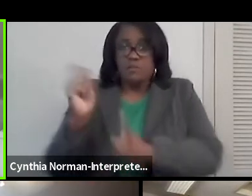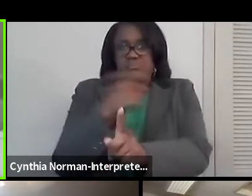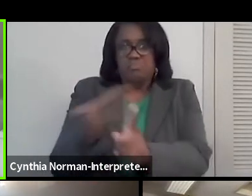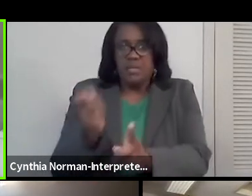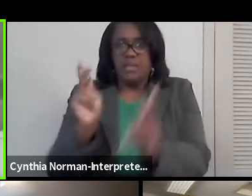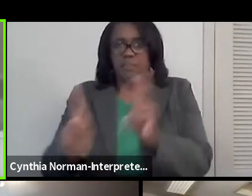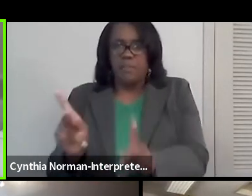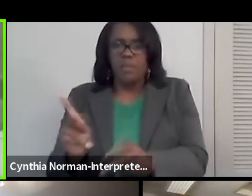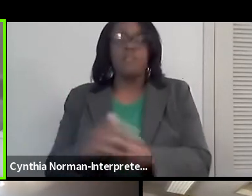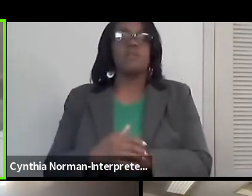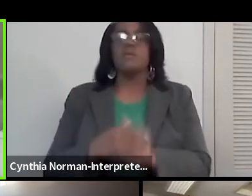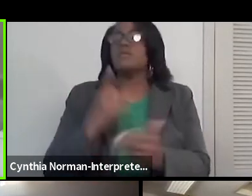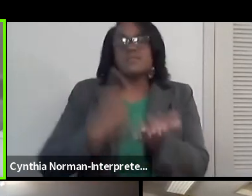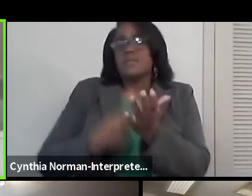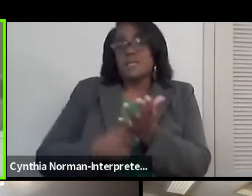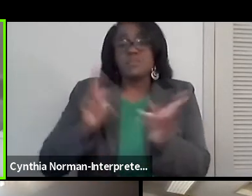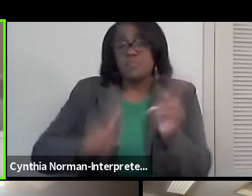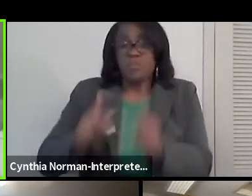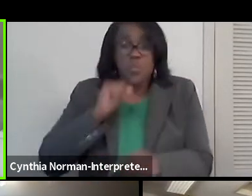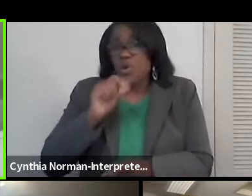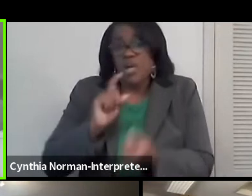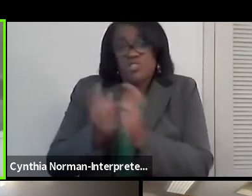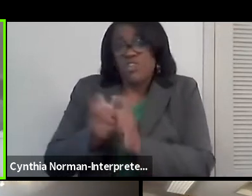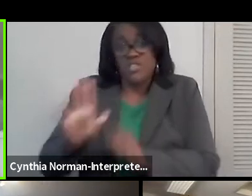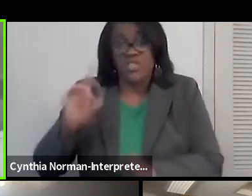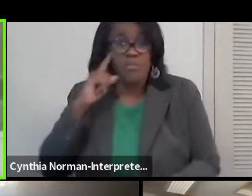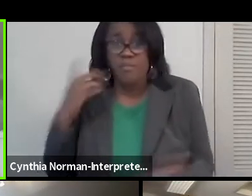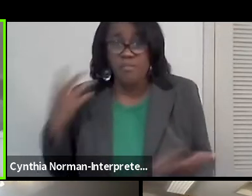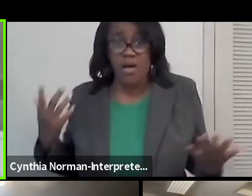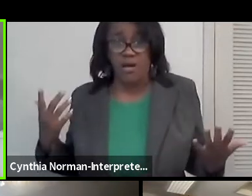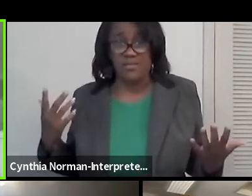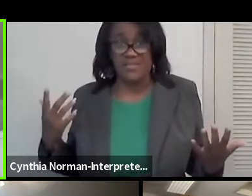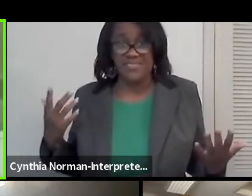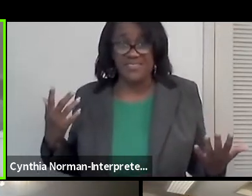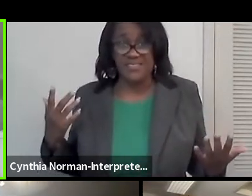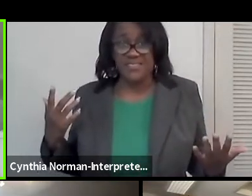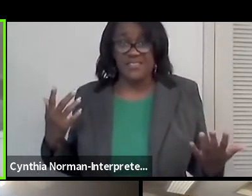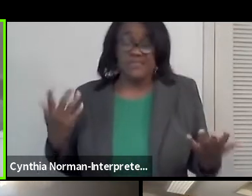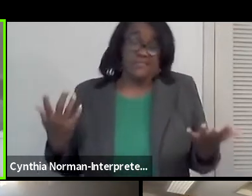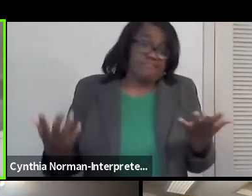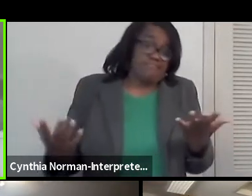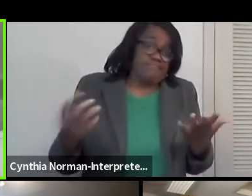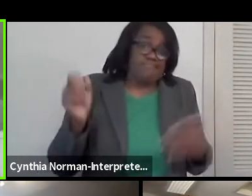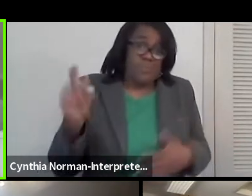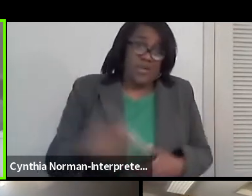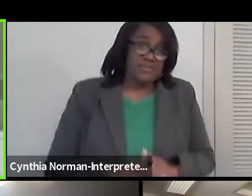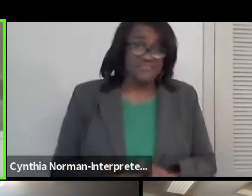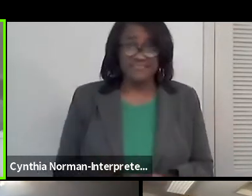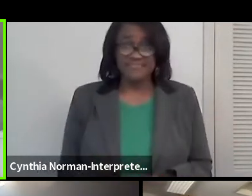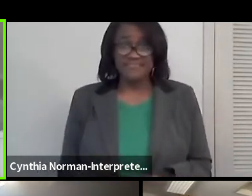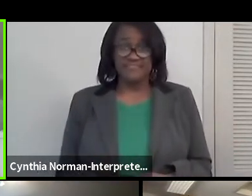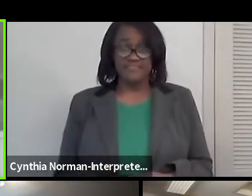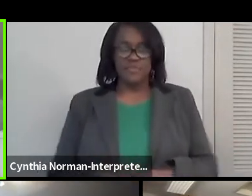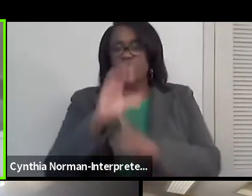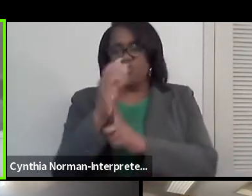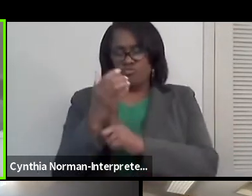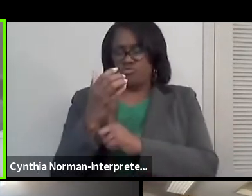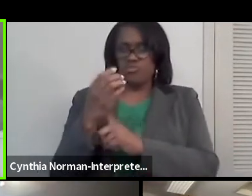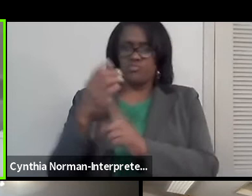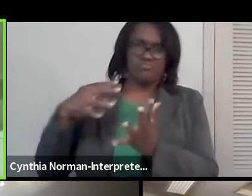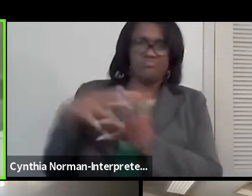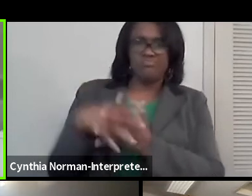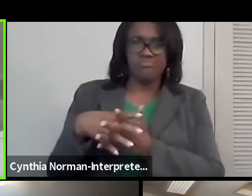sometimes people are not going to change their minds about your misunderstood mammal. And that's okay. Like the culture is a very deep